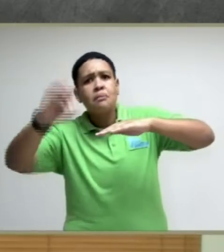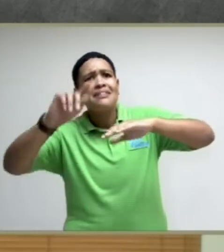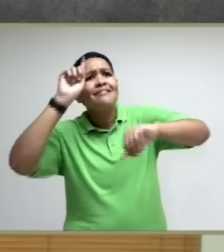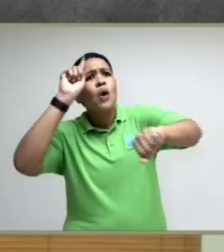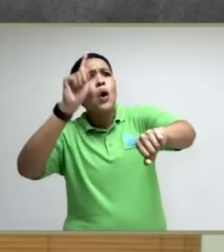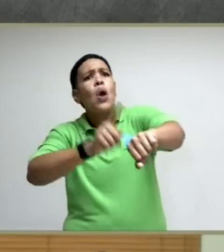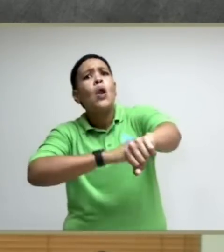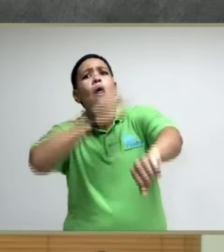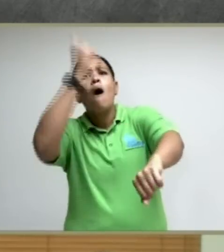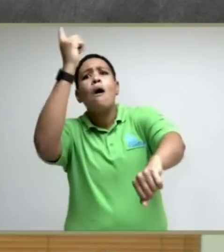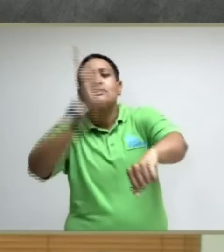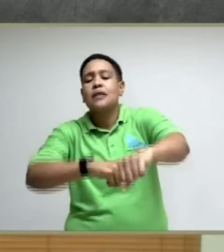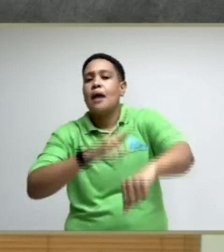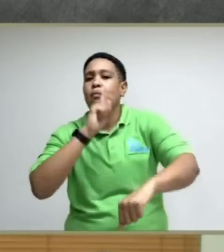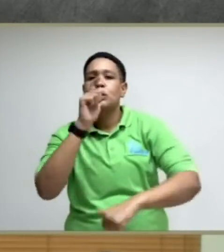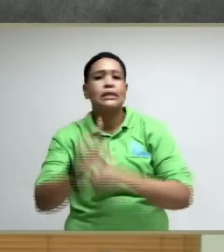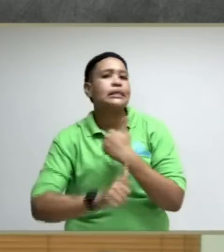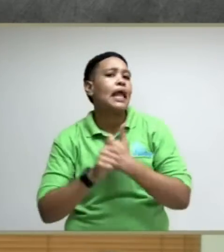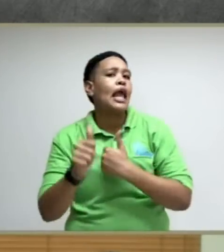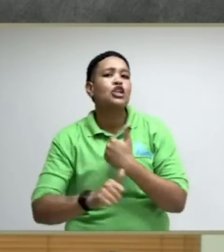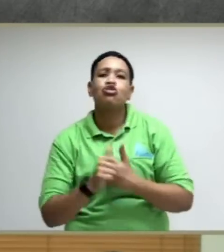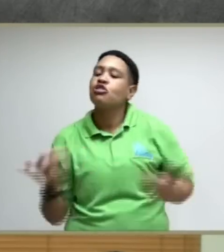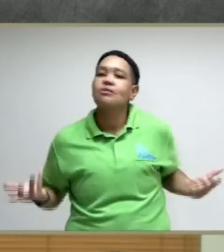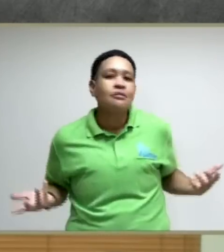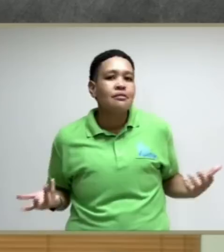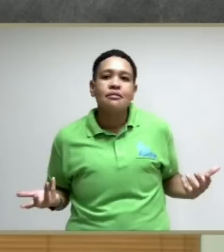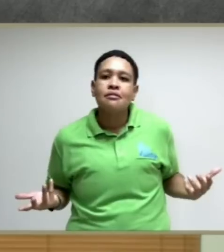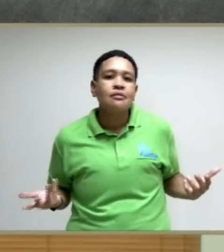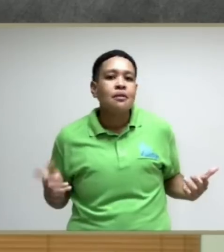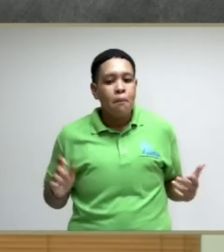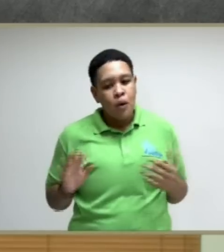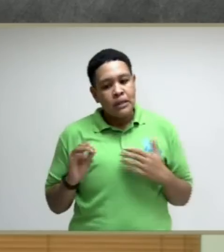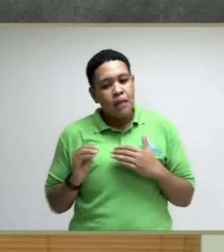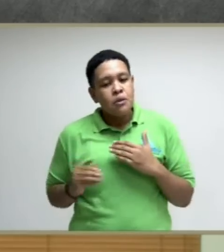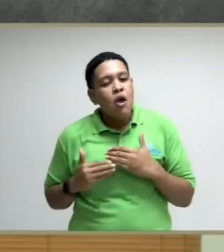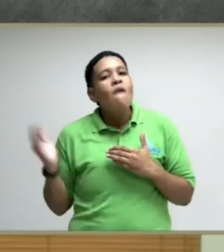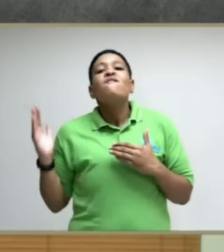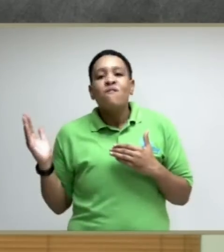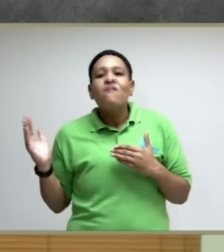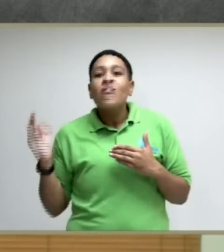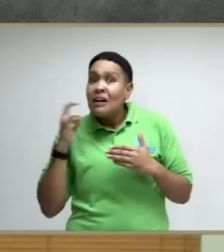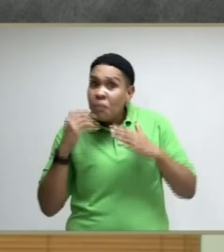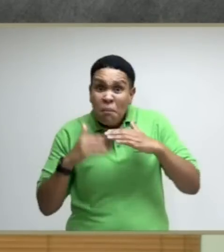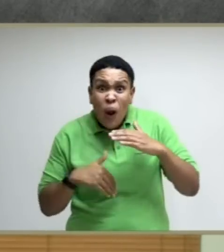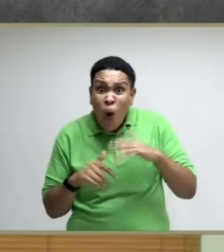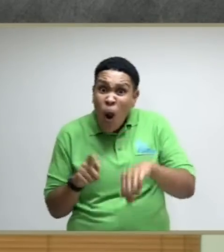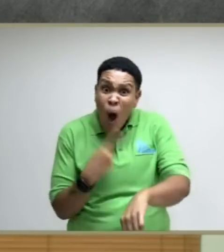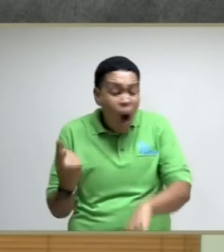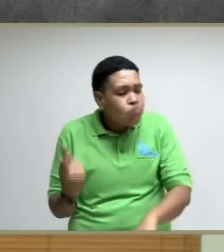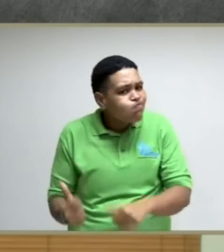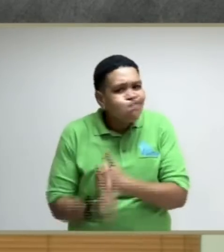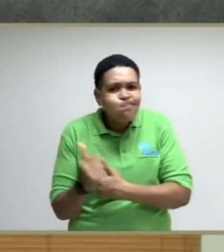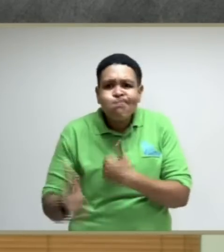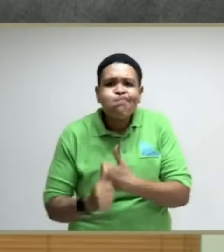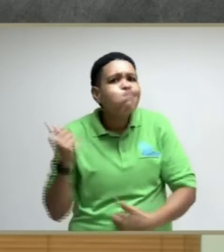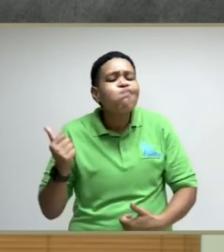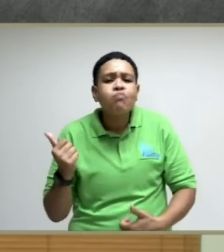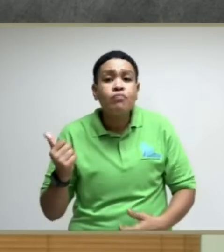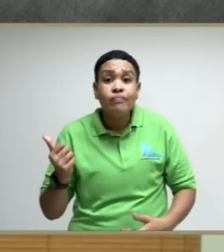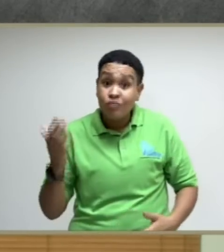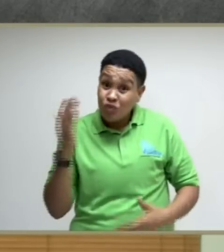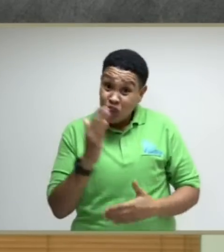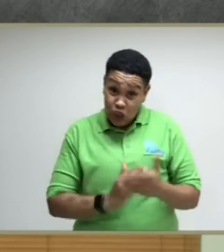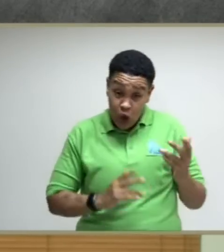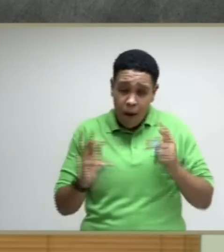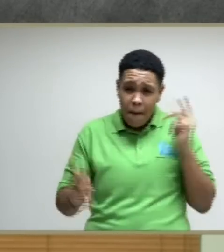is dangerous. There are various factors that will affect a person's ability to tolerate low